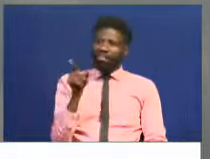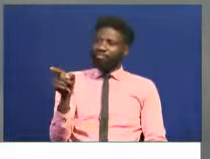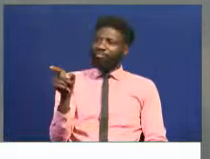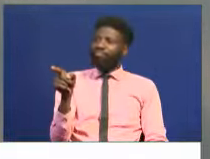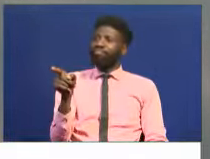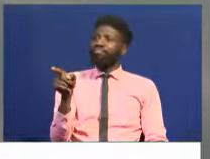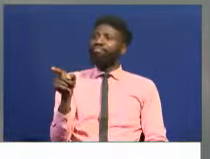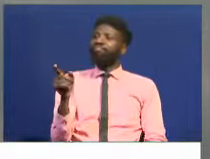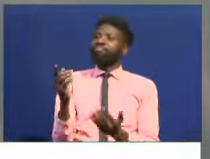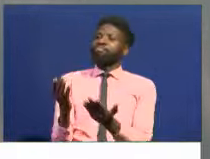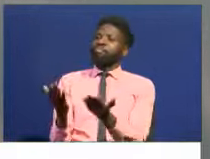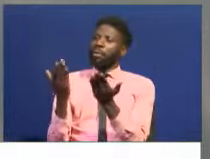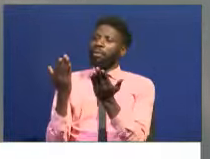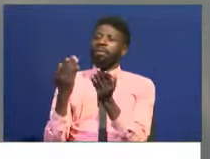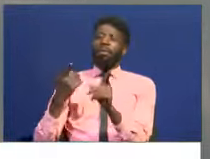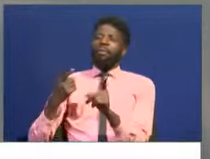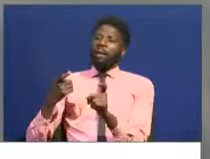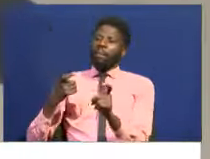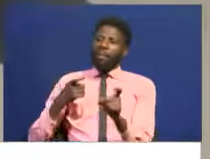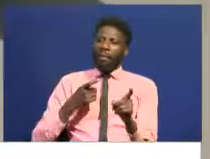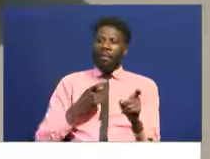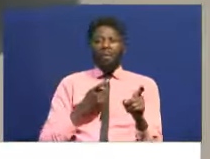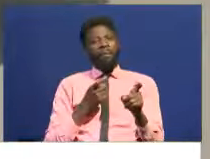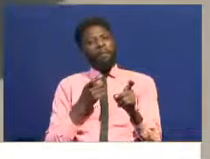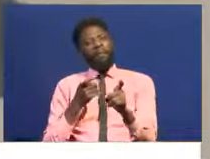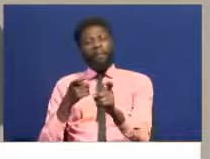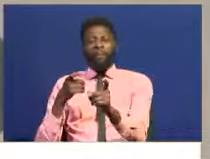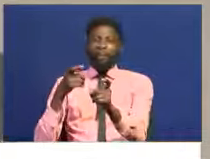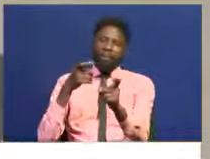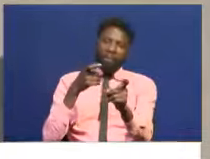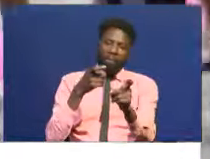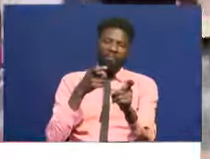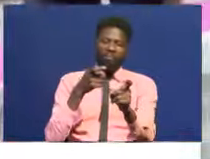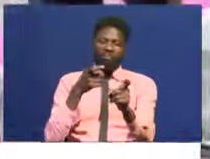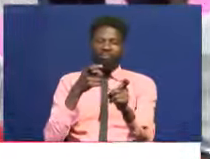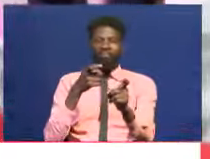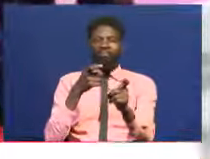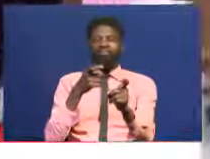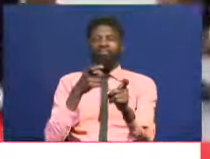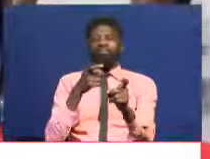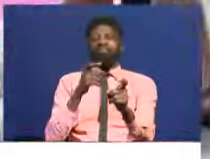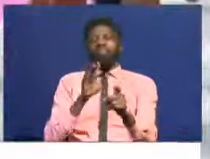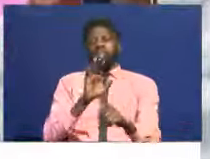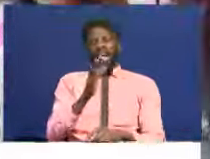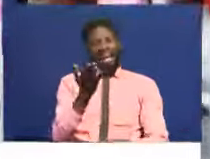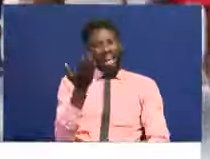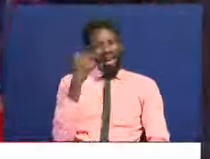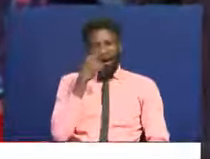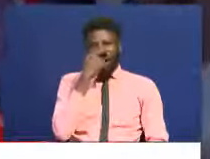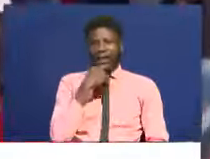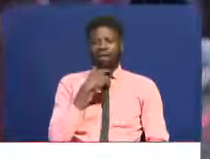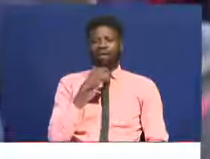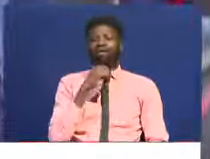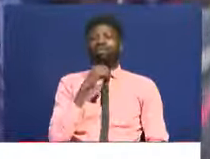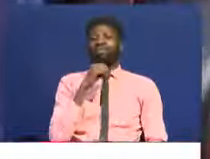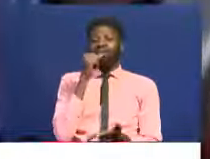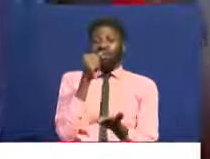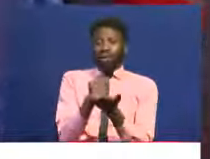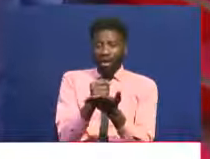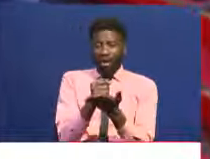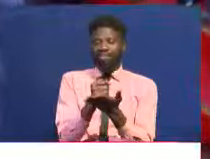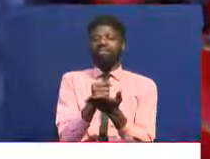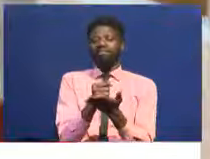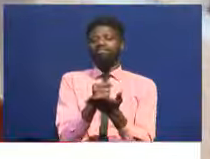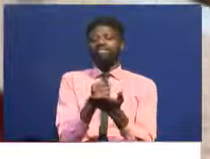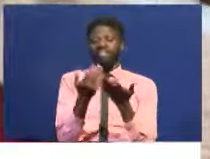the man of the hour made his way through the deserted roads of Nairobi to his former office before marching to KCC. On his way, he saluted a